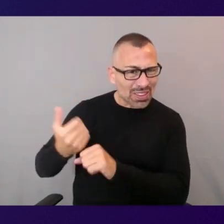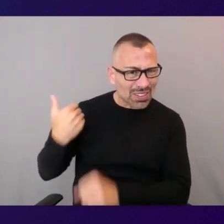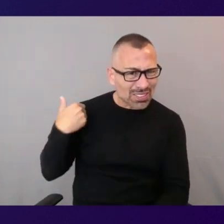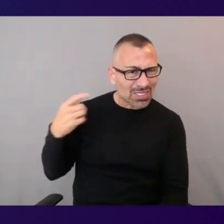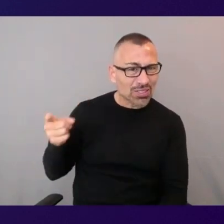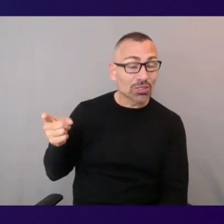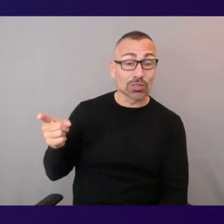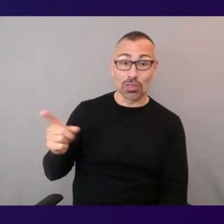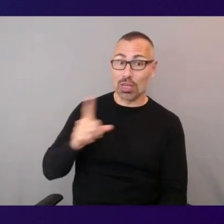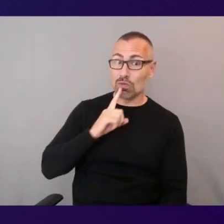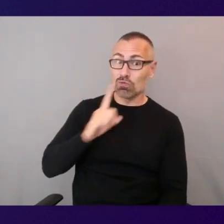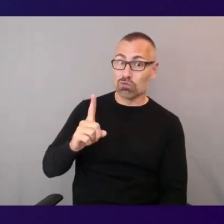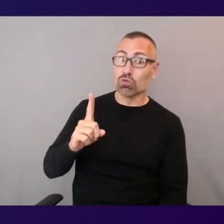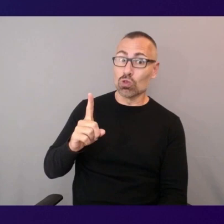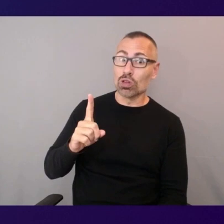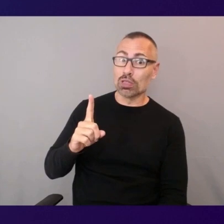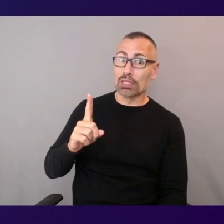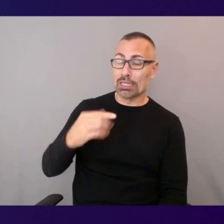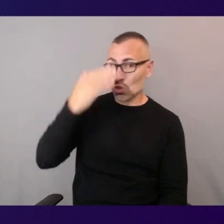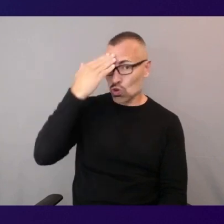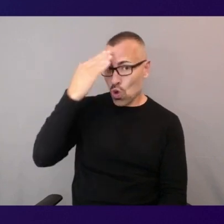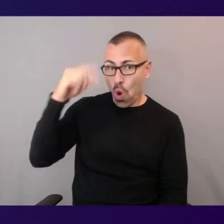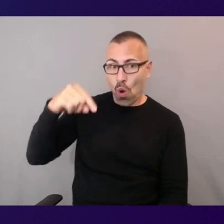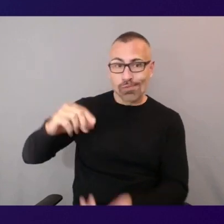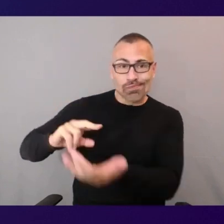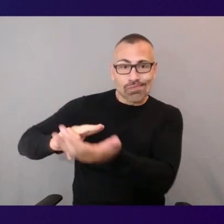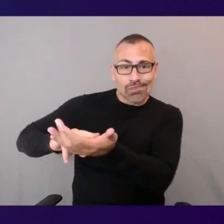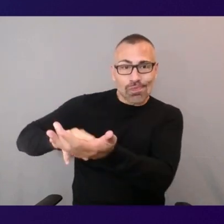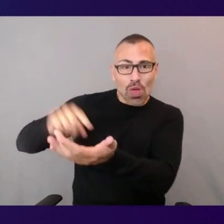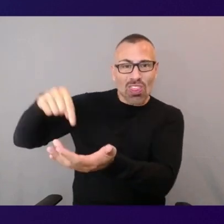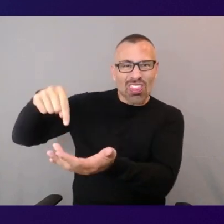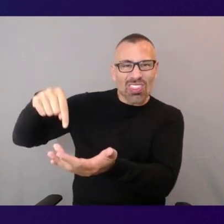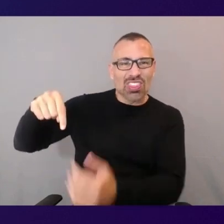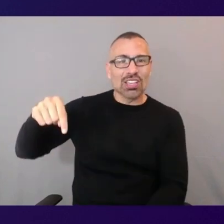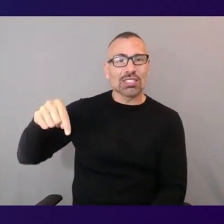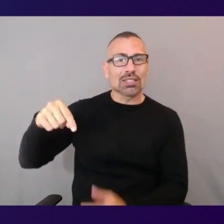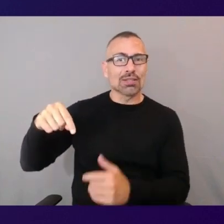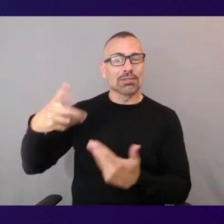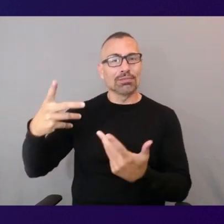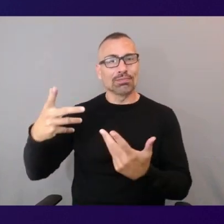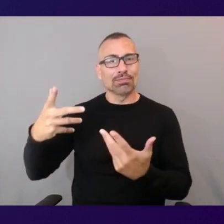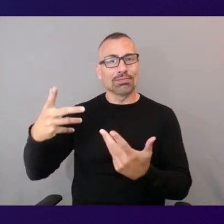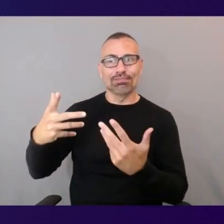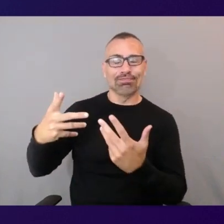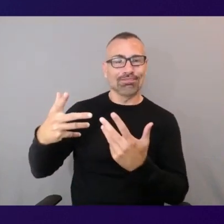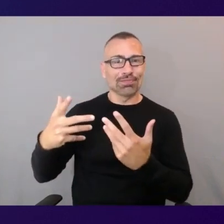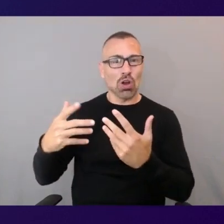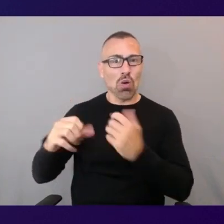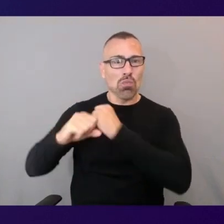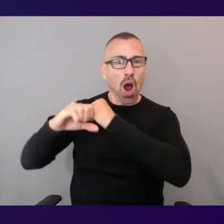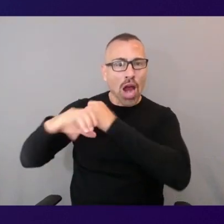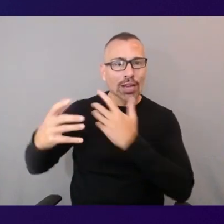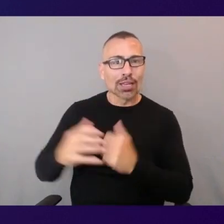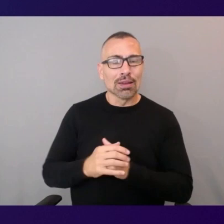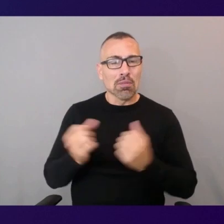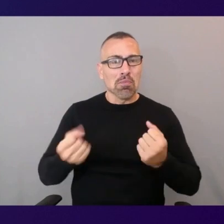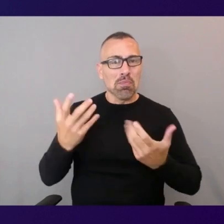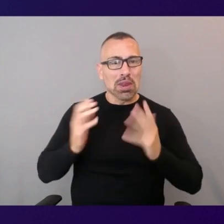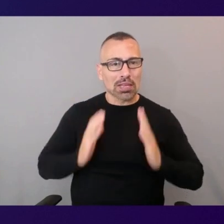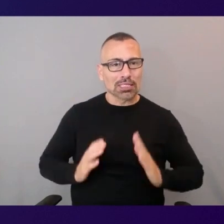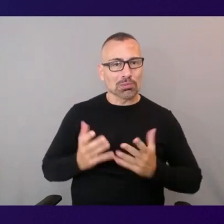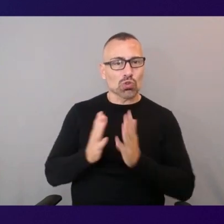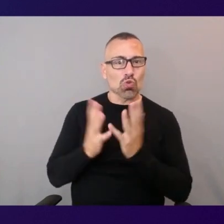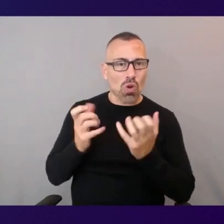definitely have a foot in this market. Yeah. A lot of customers asking for this. I would imagine. Yeah. One could argue the whole